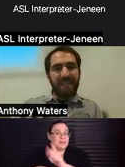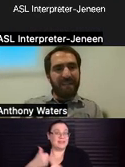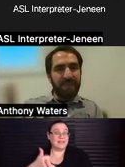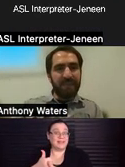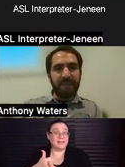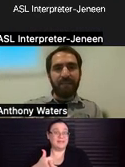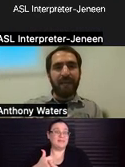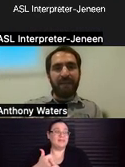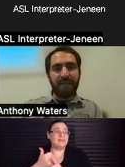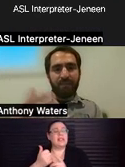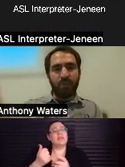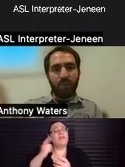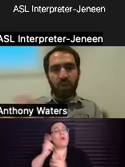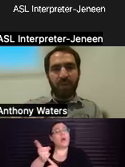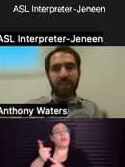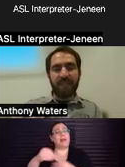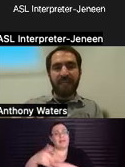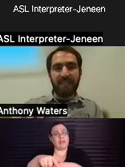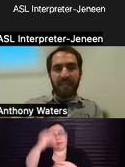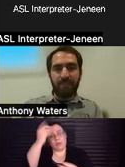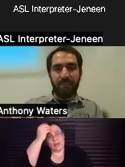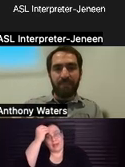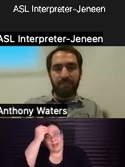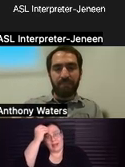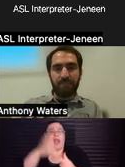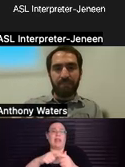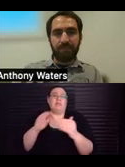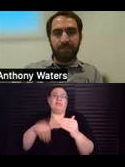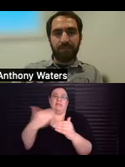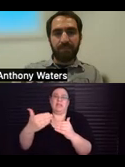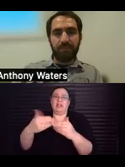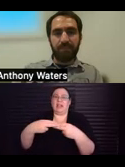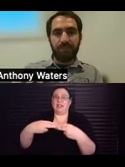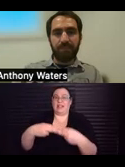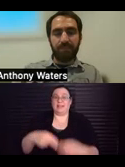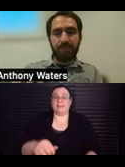And just take a minute to think about it, and in a moment we'll go on to the next slide.